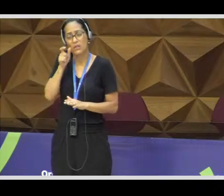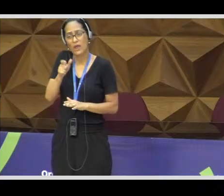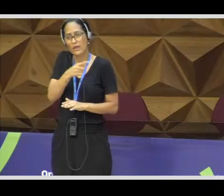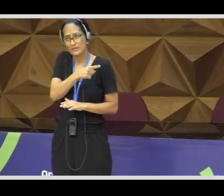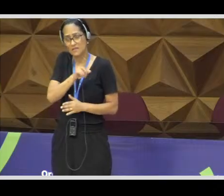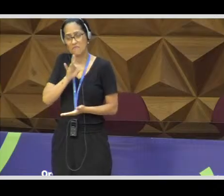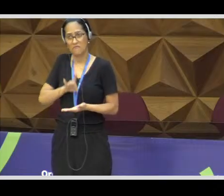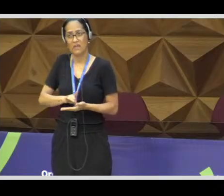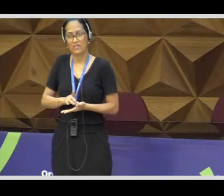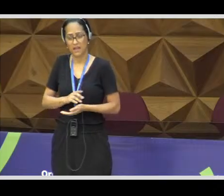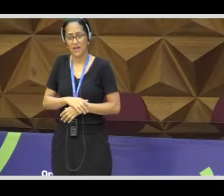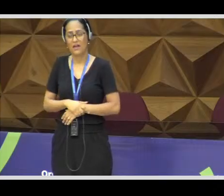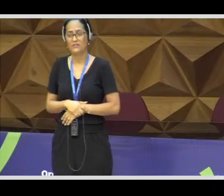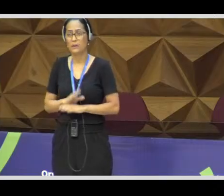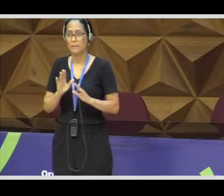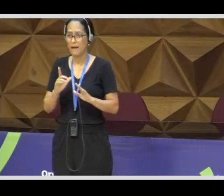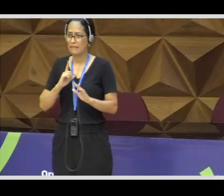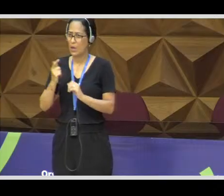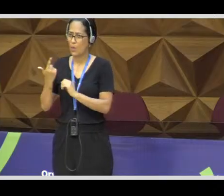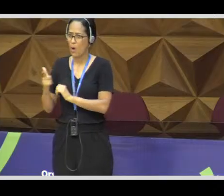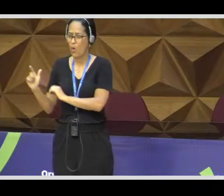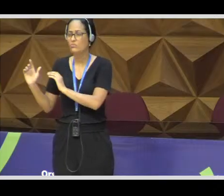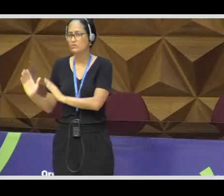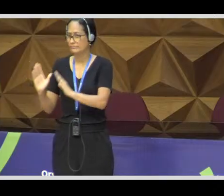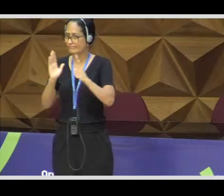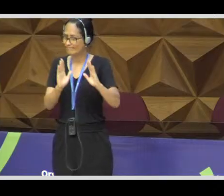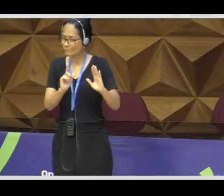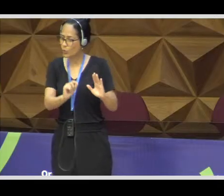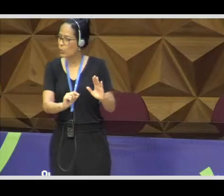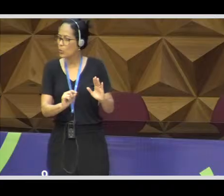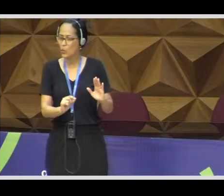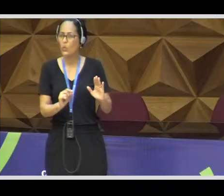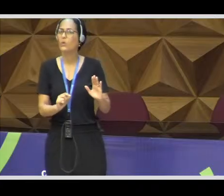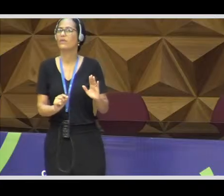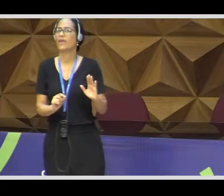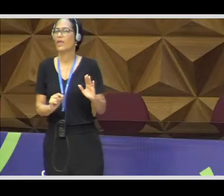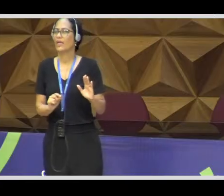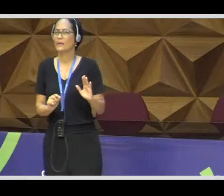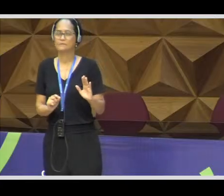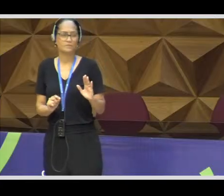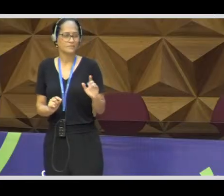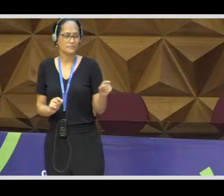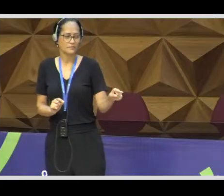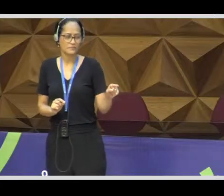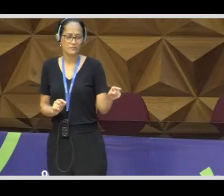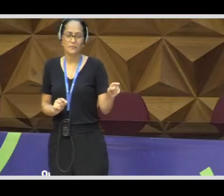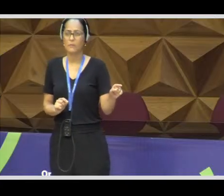way, all the way down to walking speed and 7 kilometers an hour.